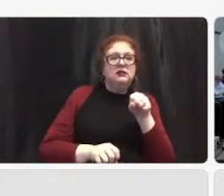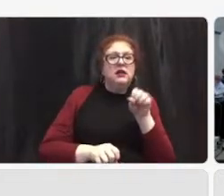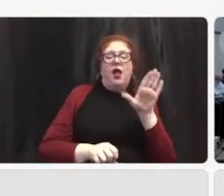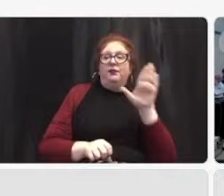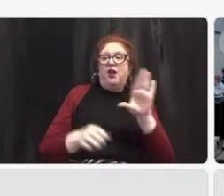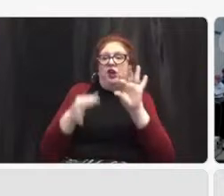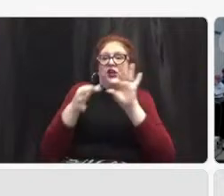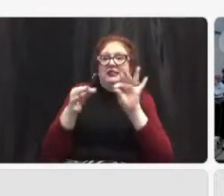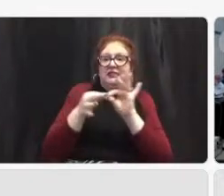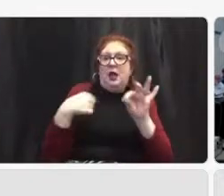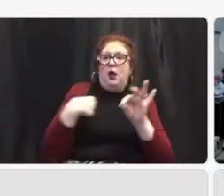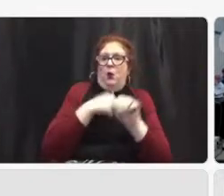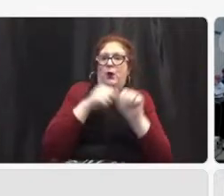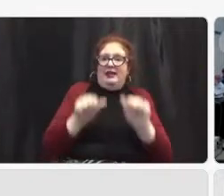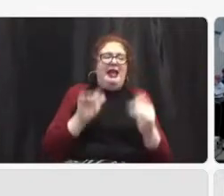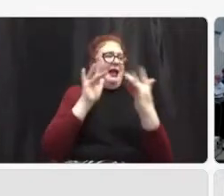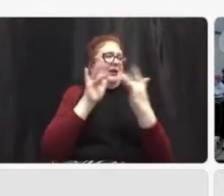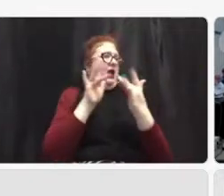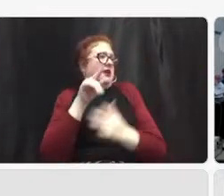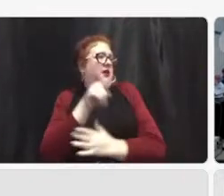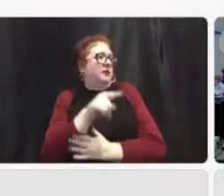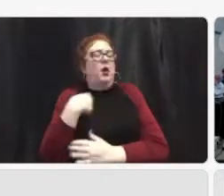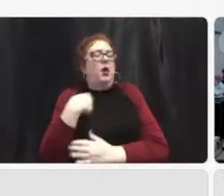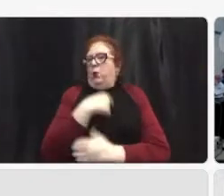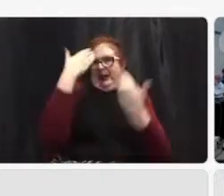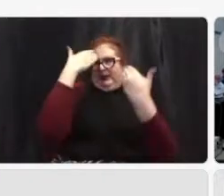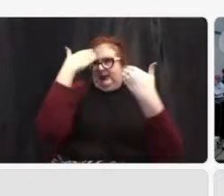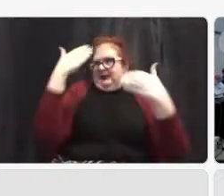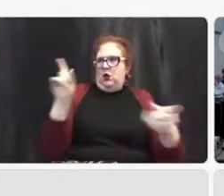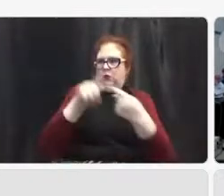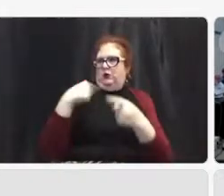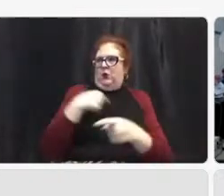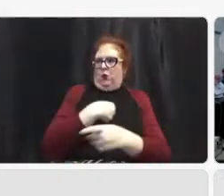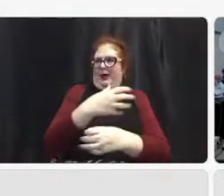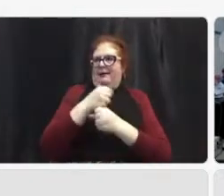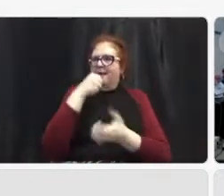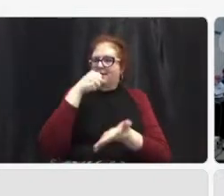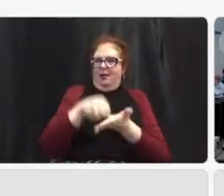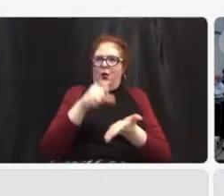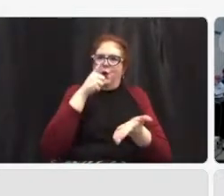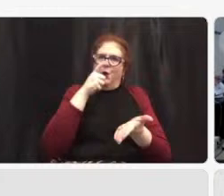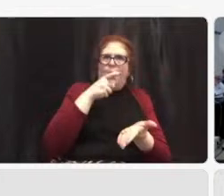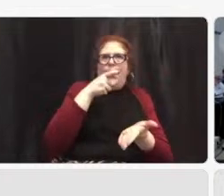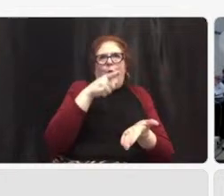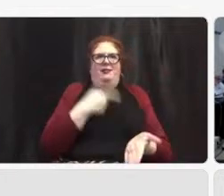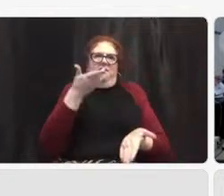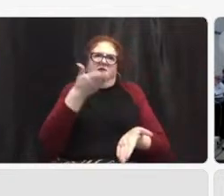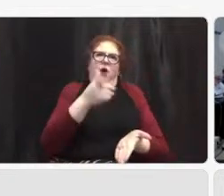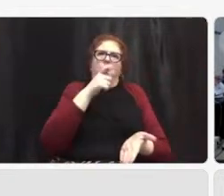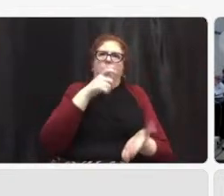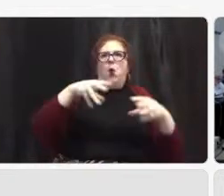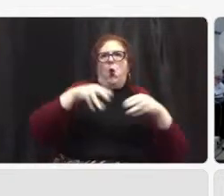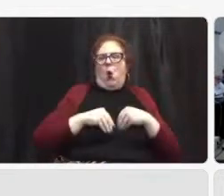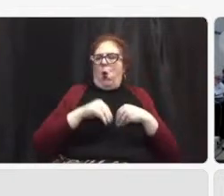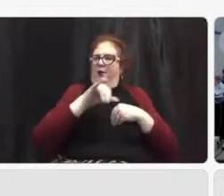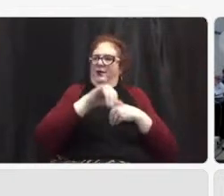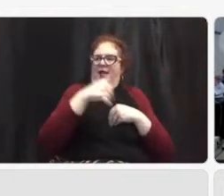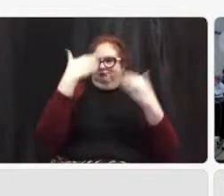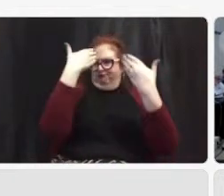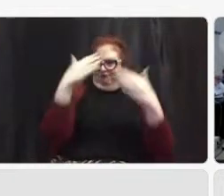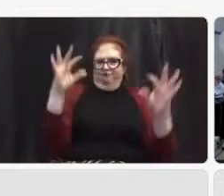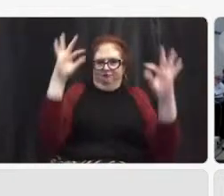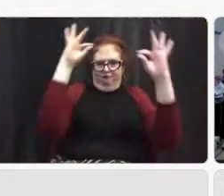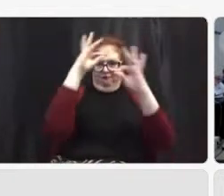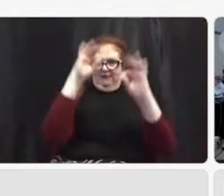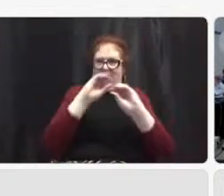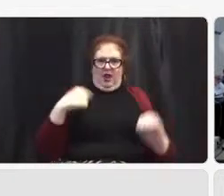that we could contact them, we didn't know until we got the letter of who was living there or who owned it. So none of us